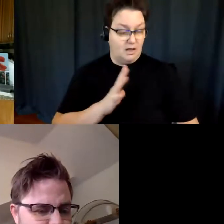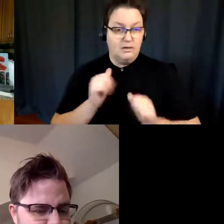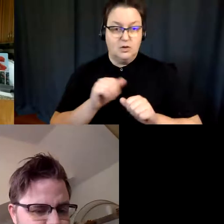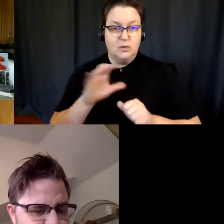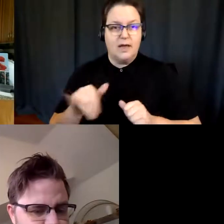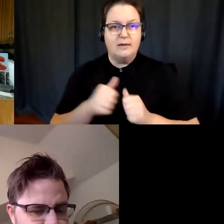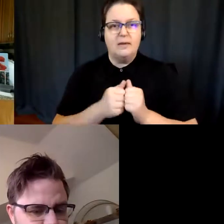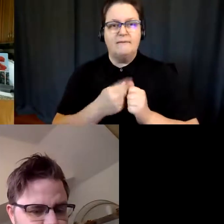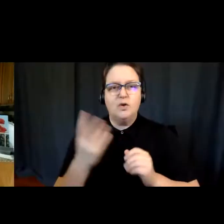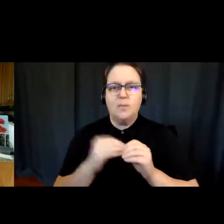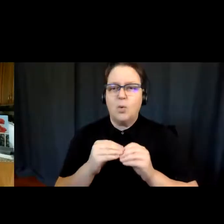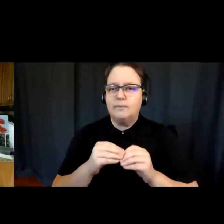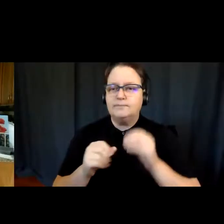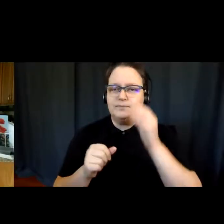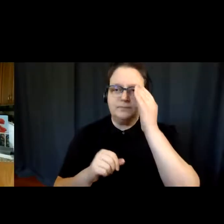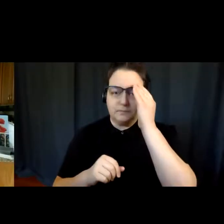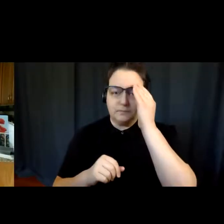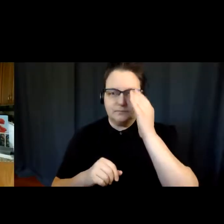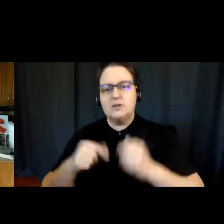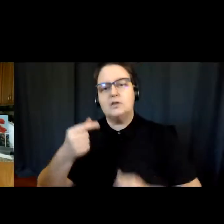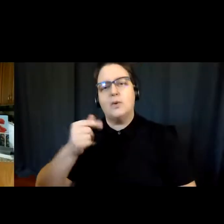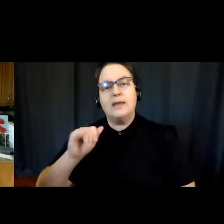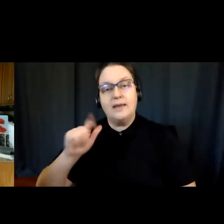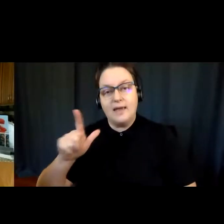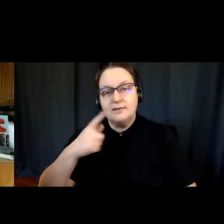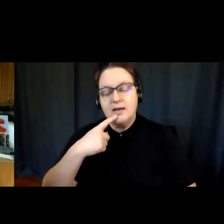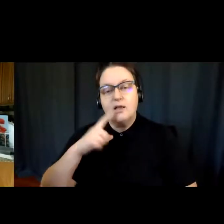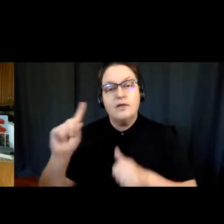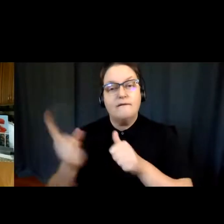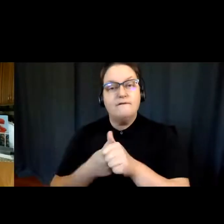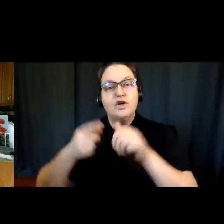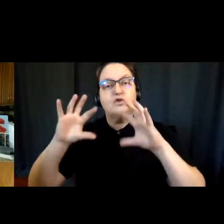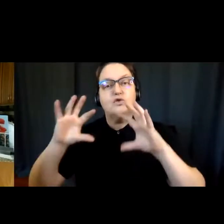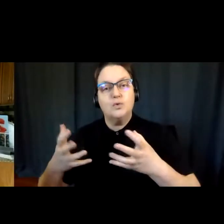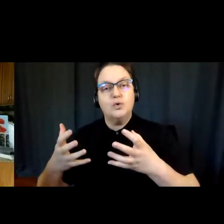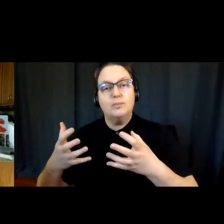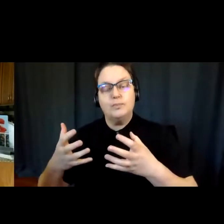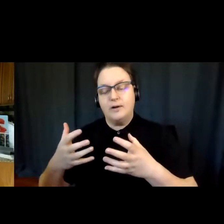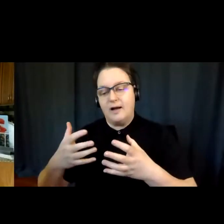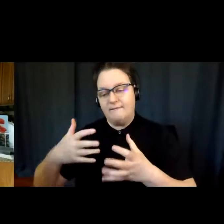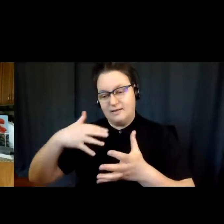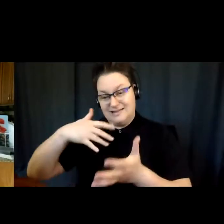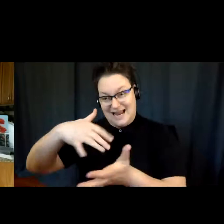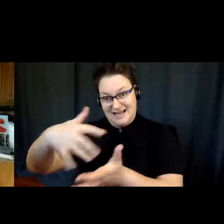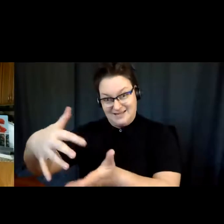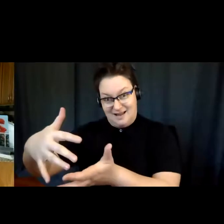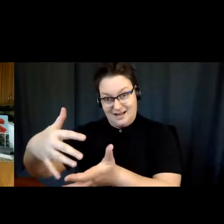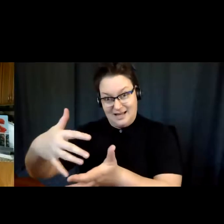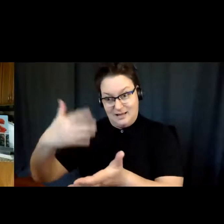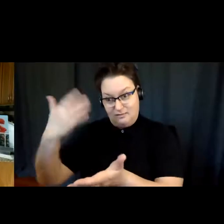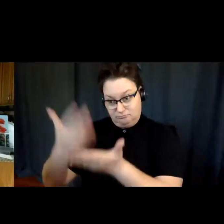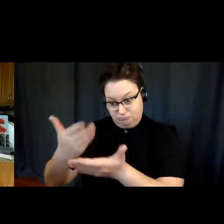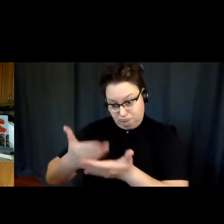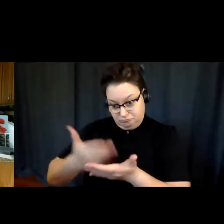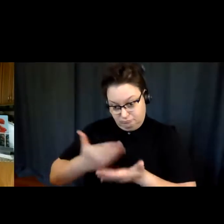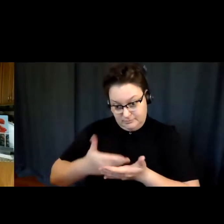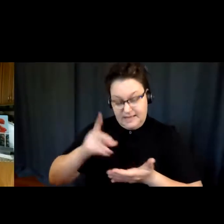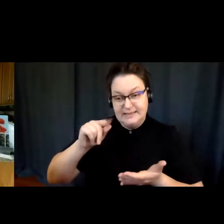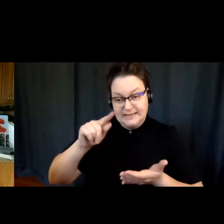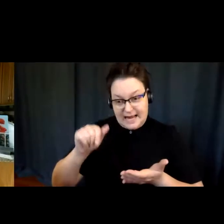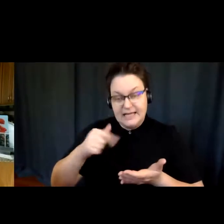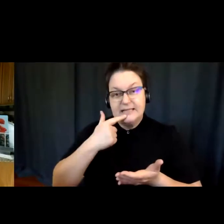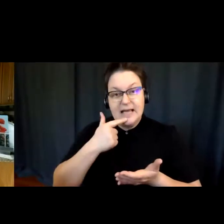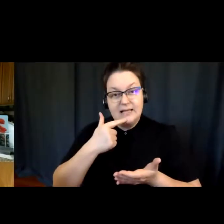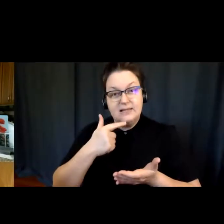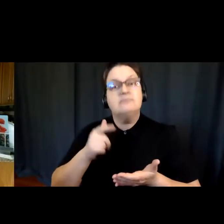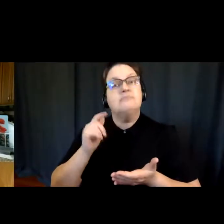Gail. Yeah, so we've got the first set of data from Pfizer showing protection against